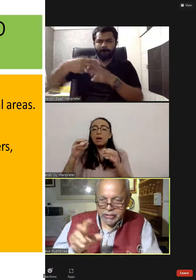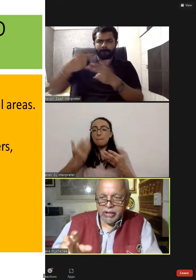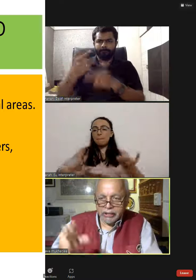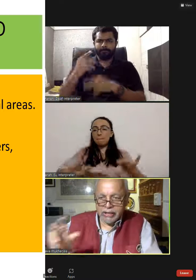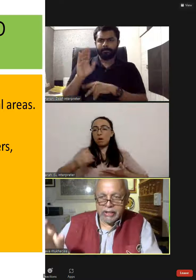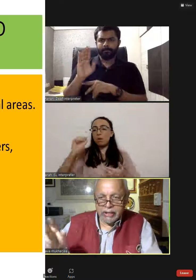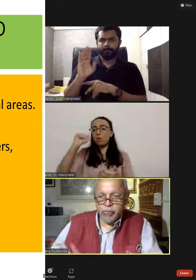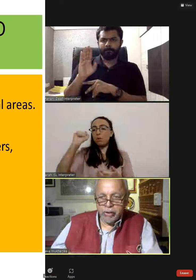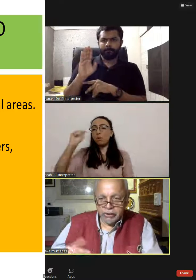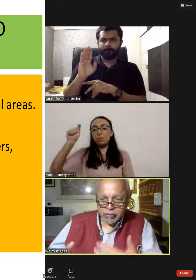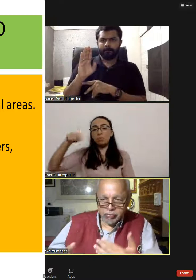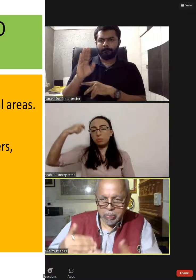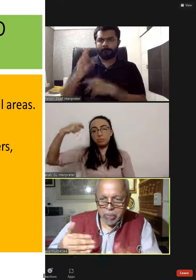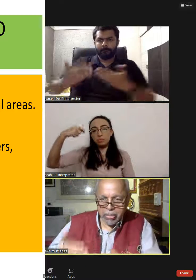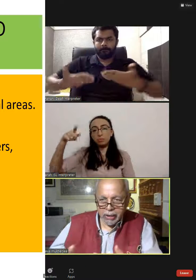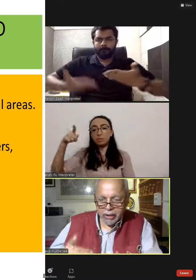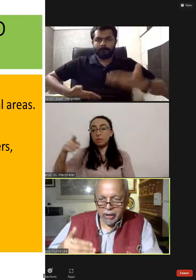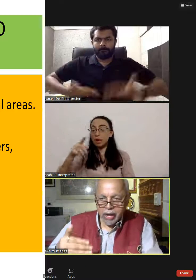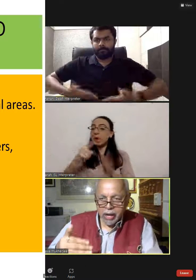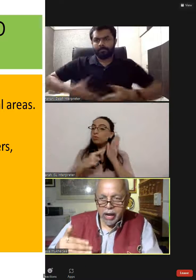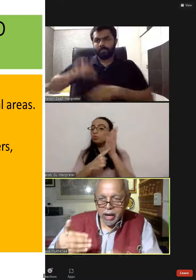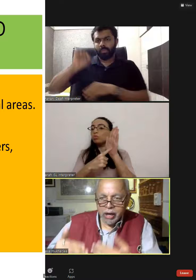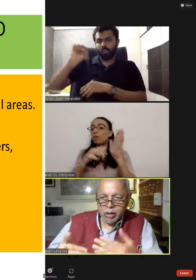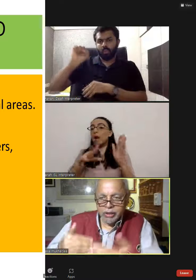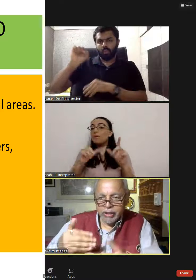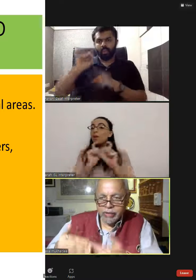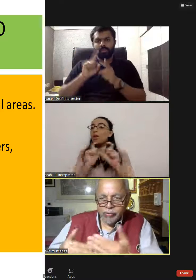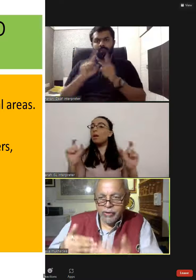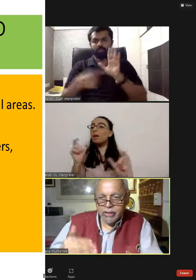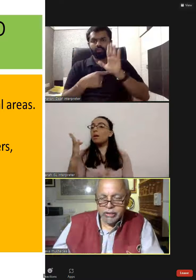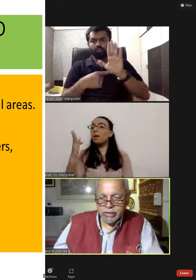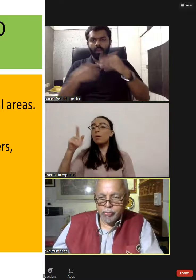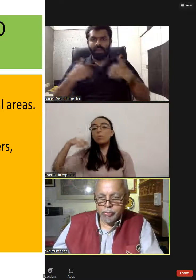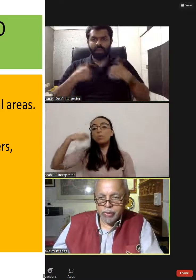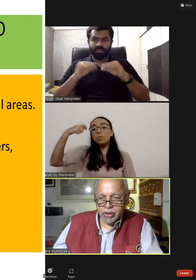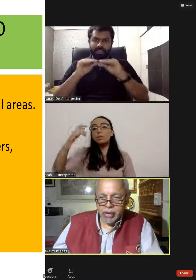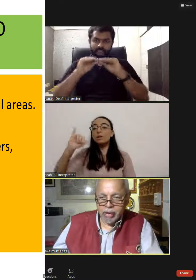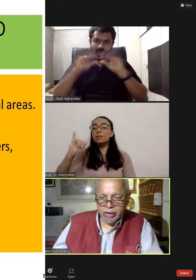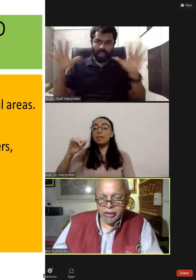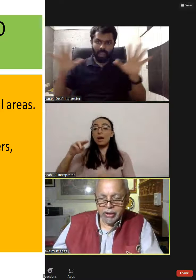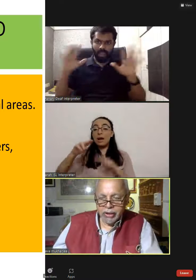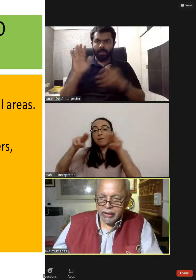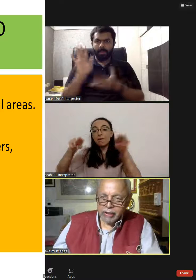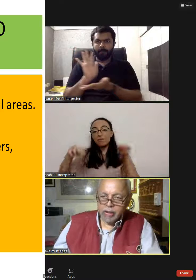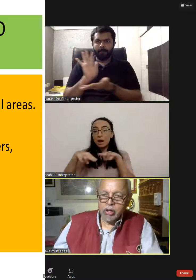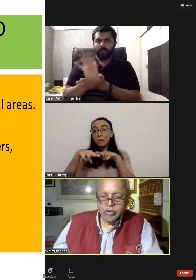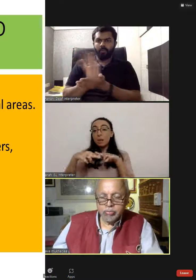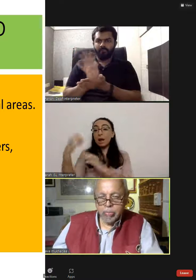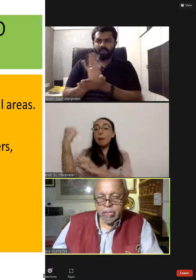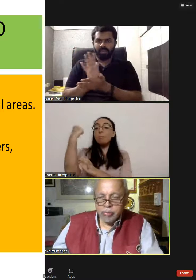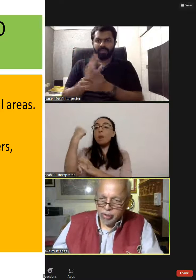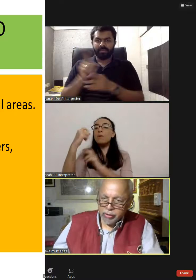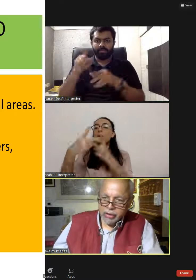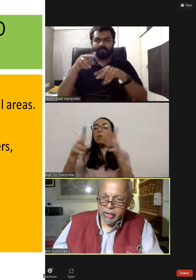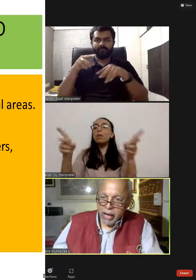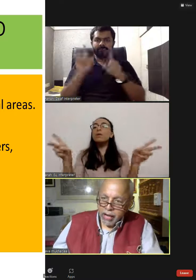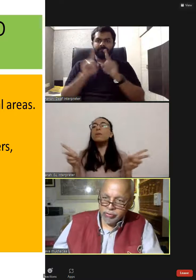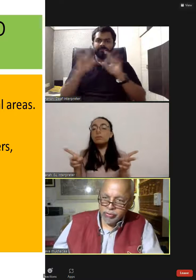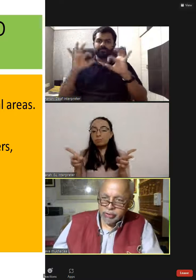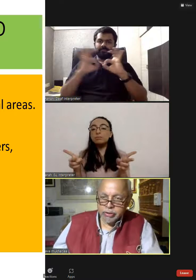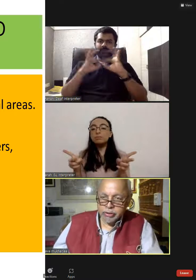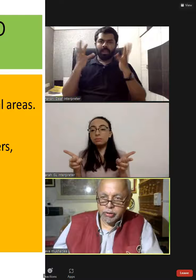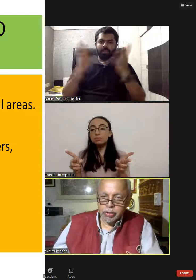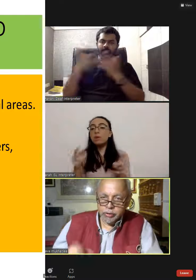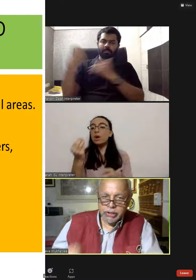He has very clearly depicted how intrafamilial distribution of power can cause poverty and